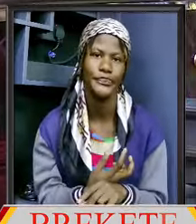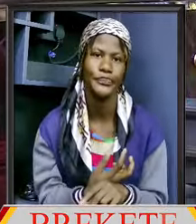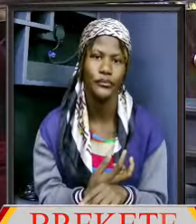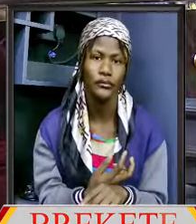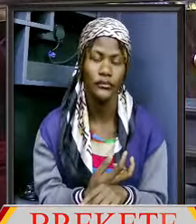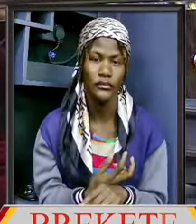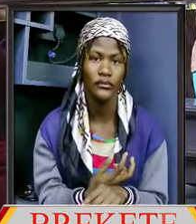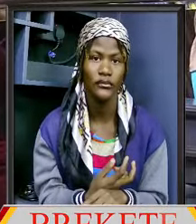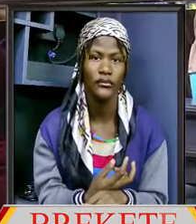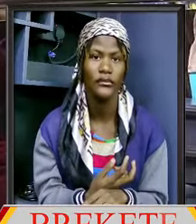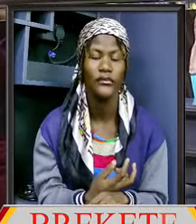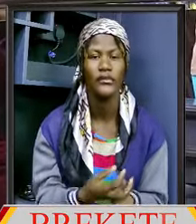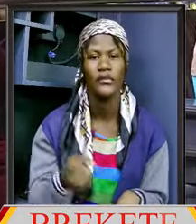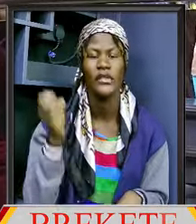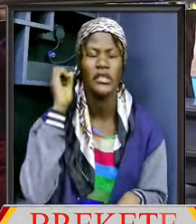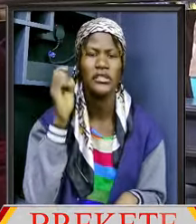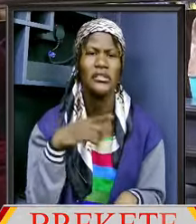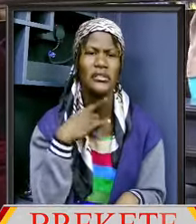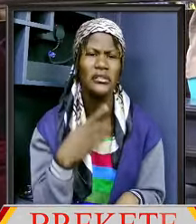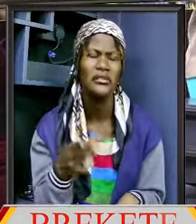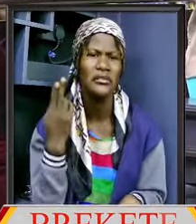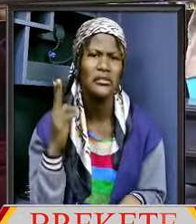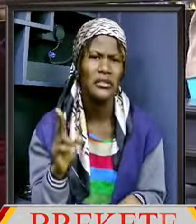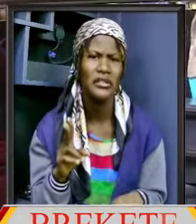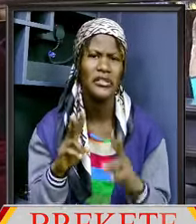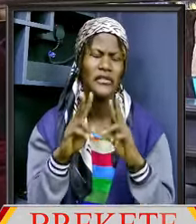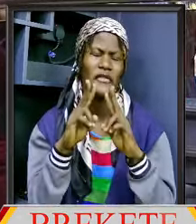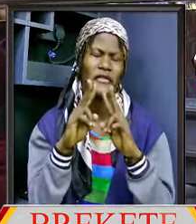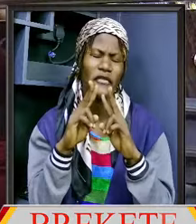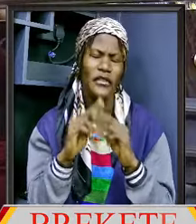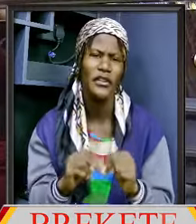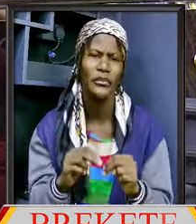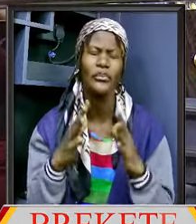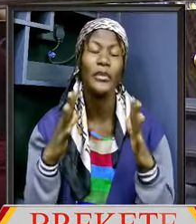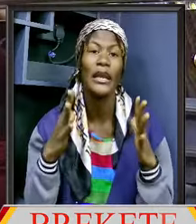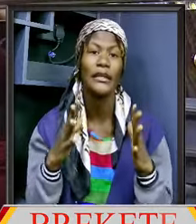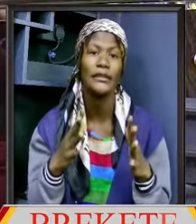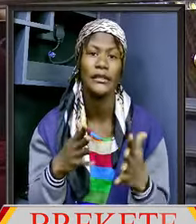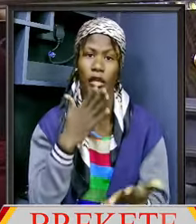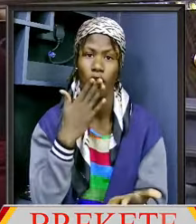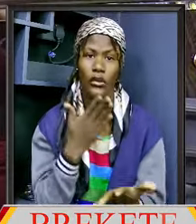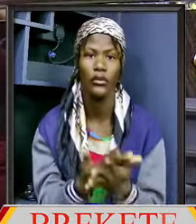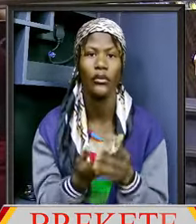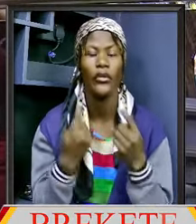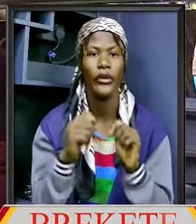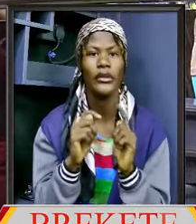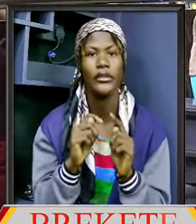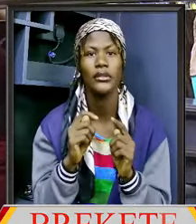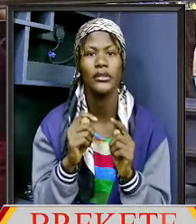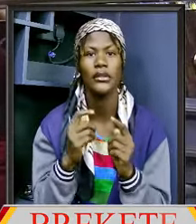She tell us many good things about him. She told us yesterday many good things.